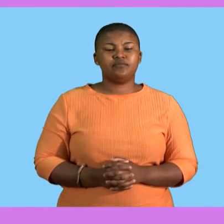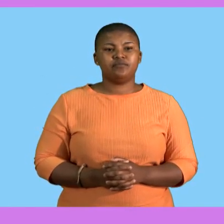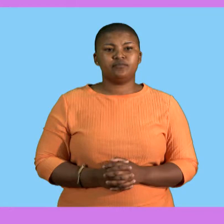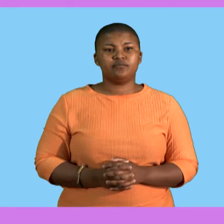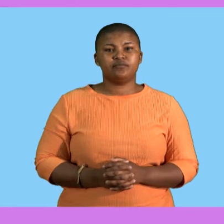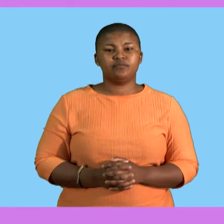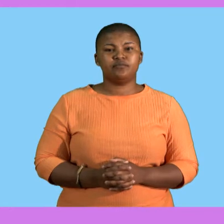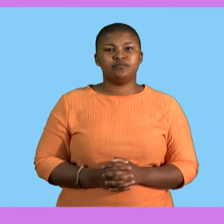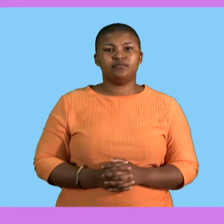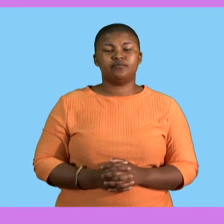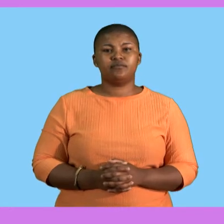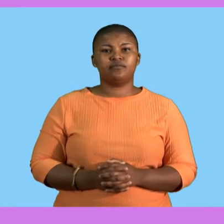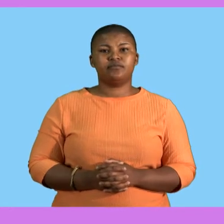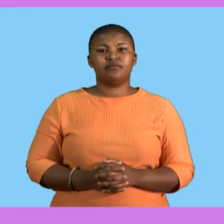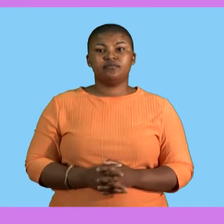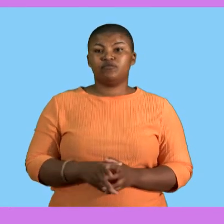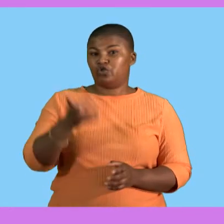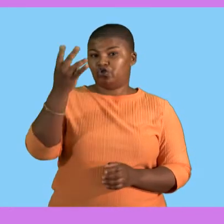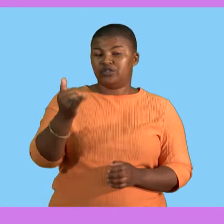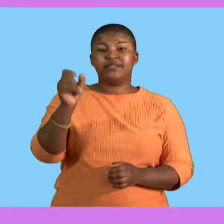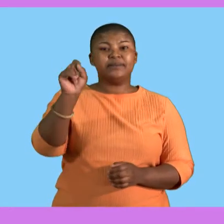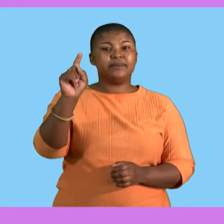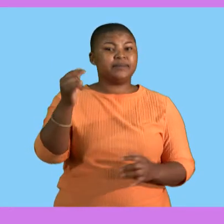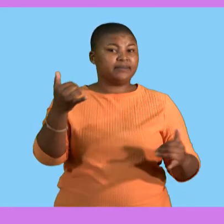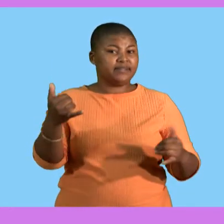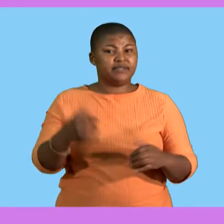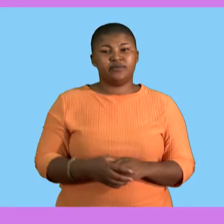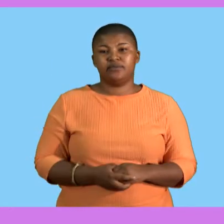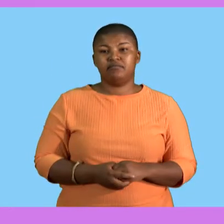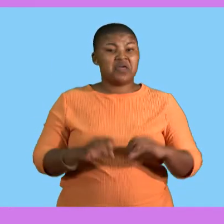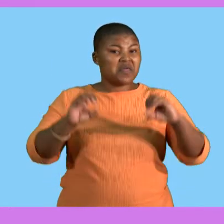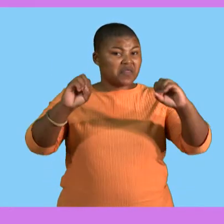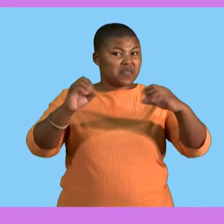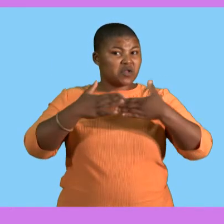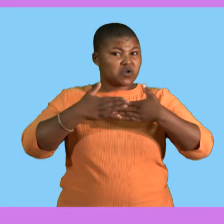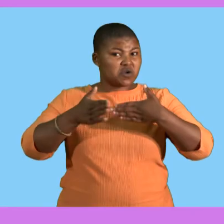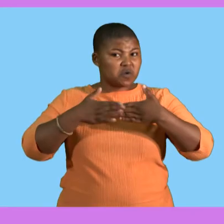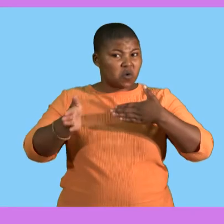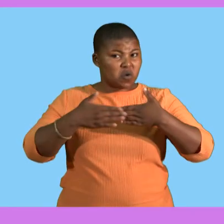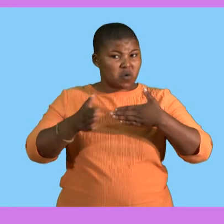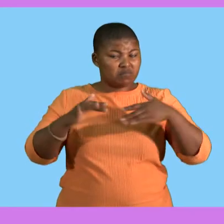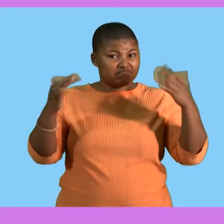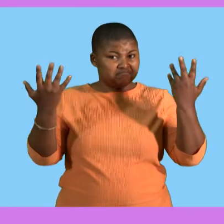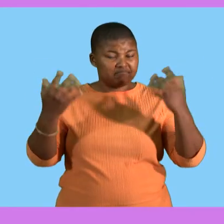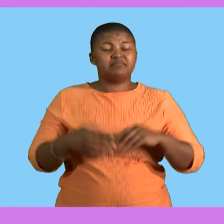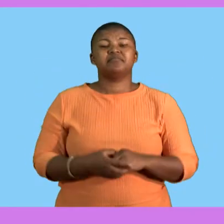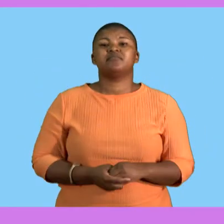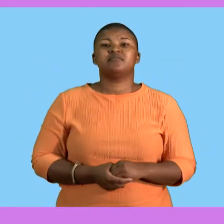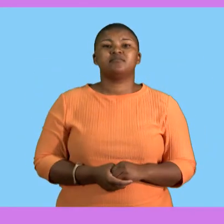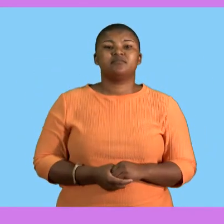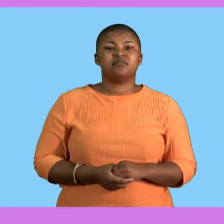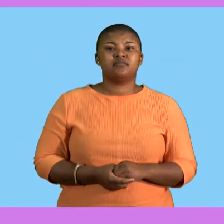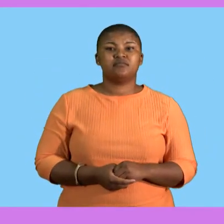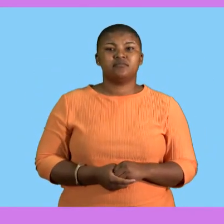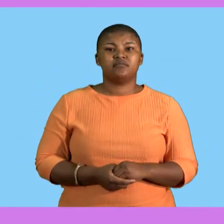And then let's look at this one. There are no doors that we can see on this